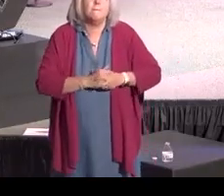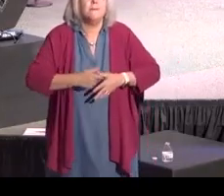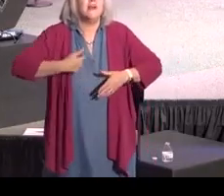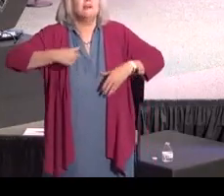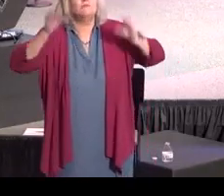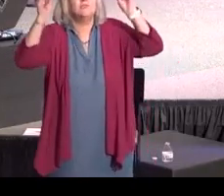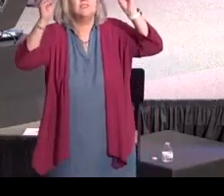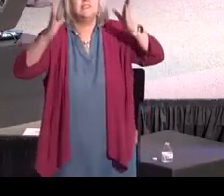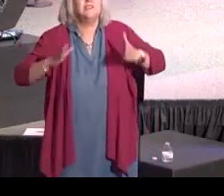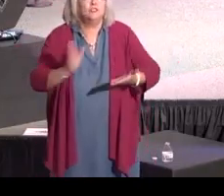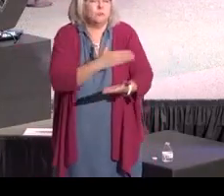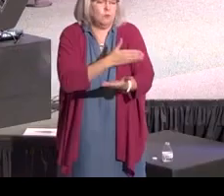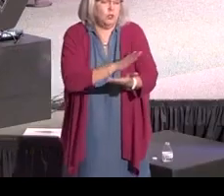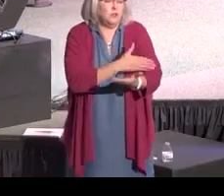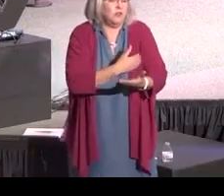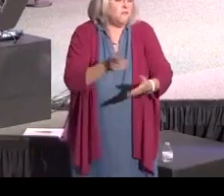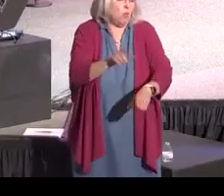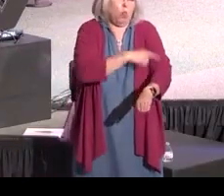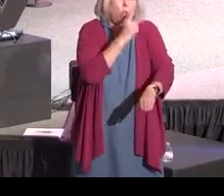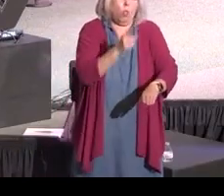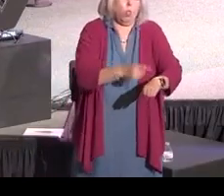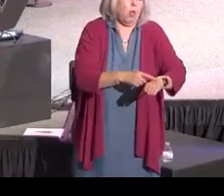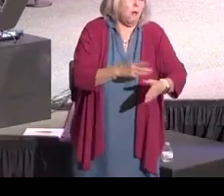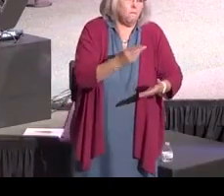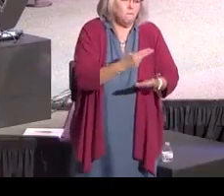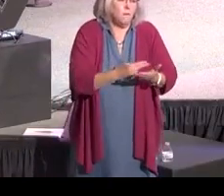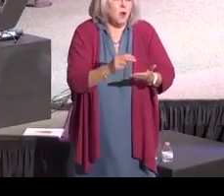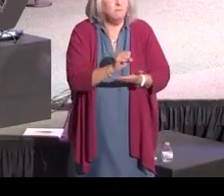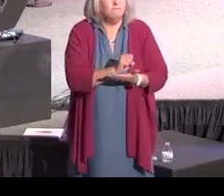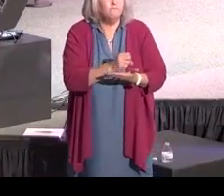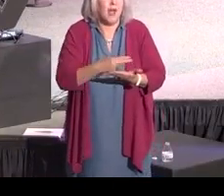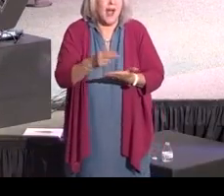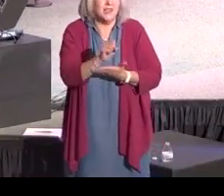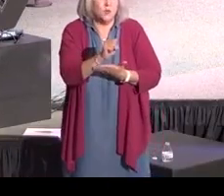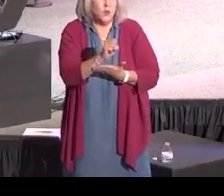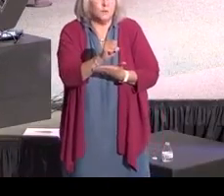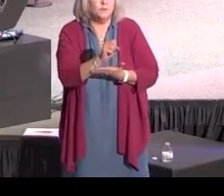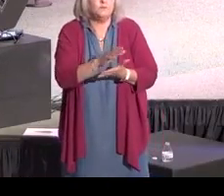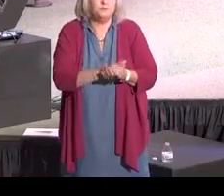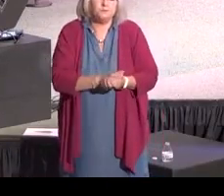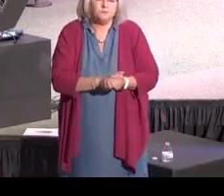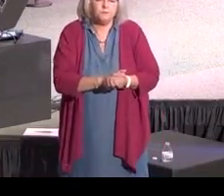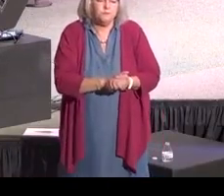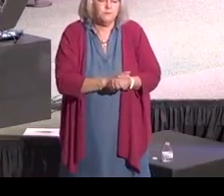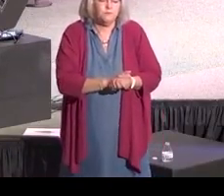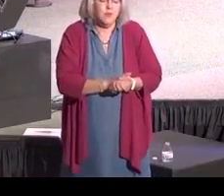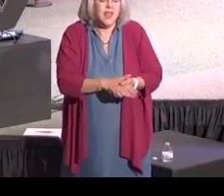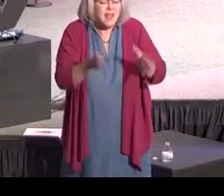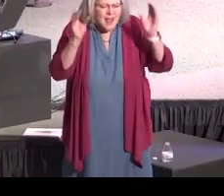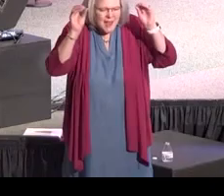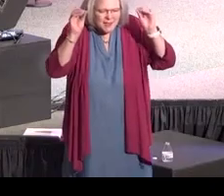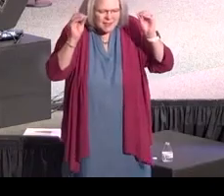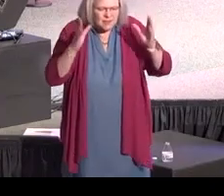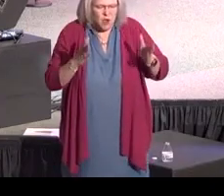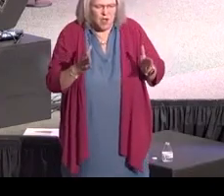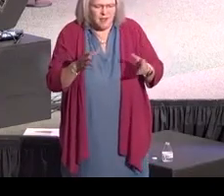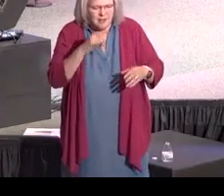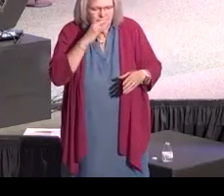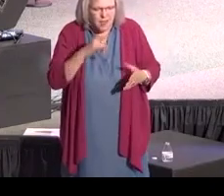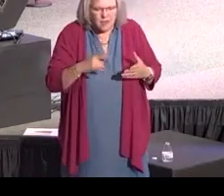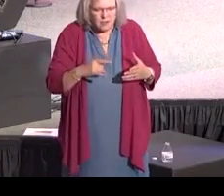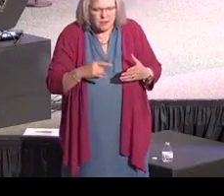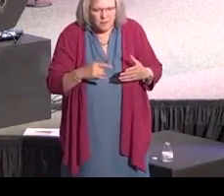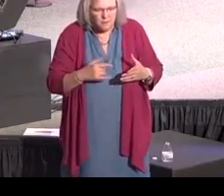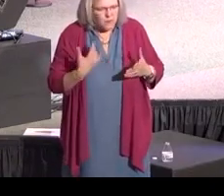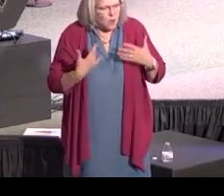music teacher, and I taught some kids for 5 or 6 years in a row. And I knew these kids very well, and I'm still friends with many of them. And some